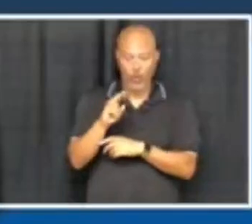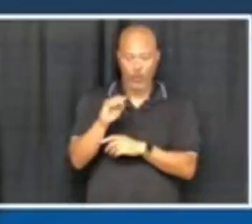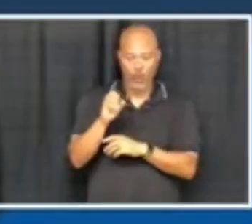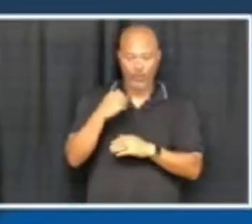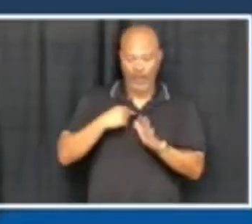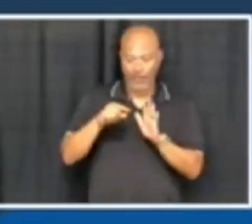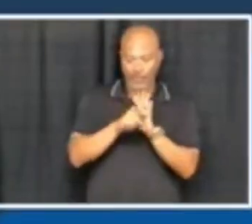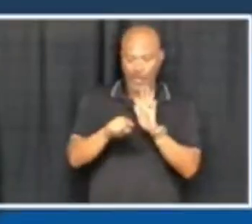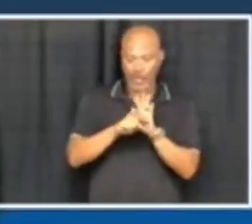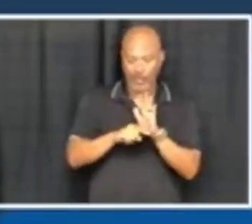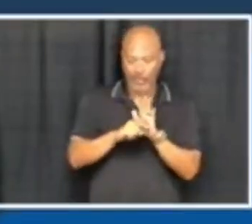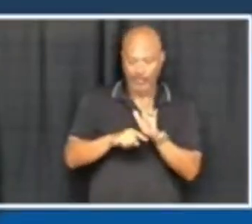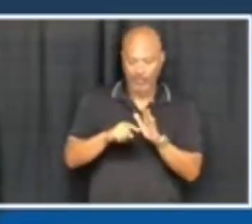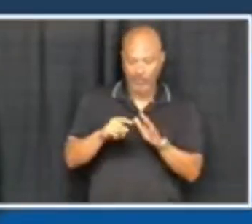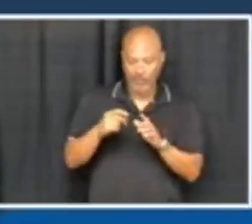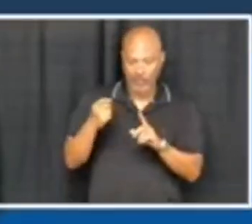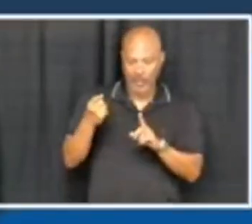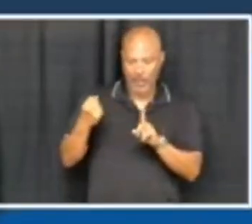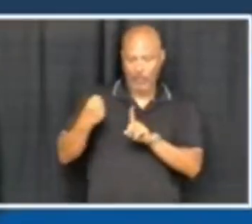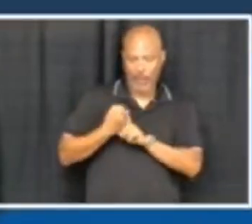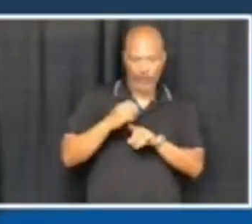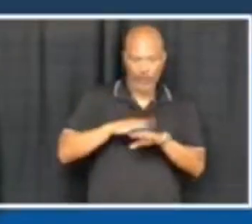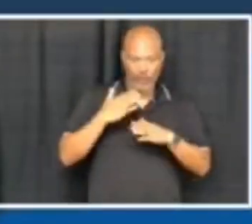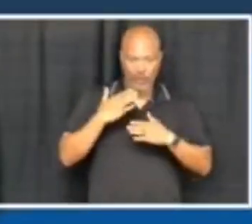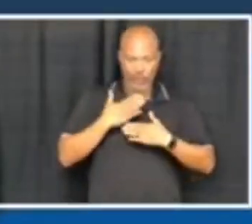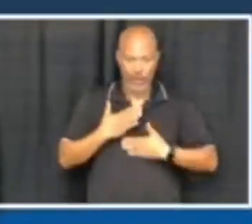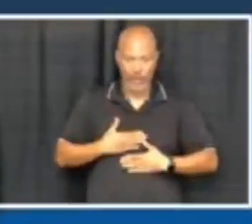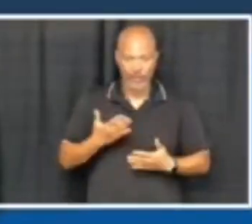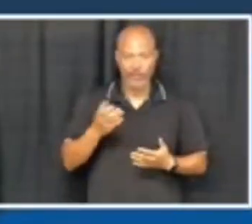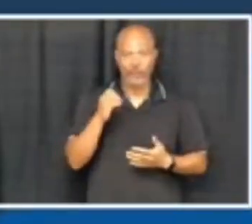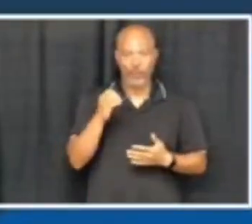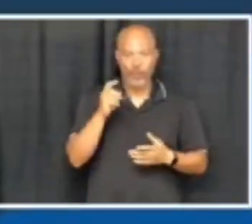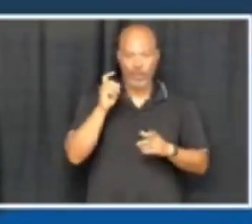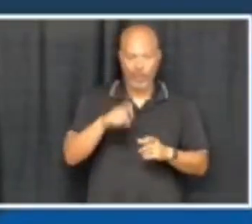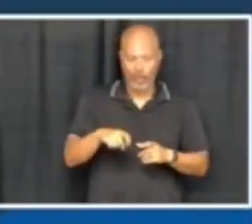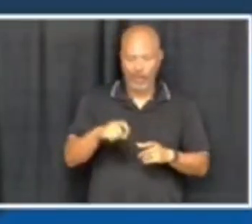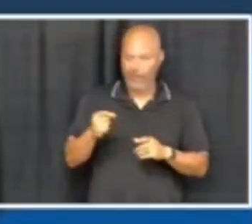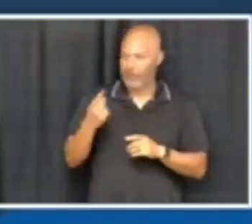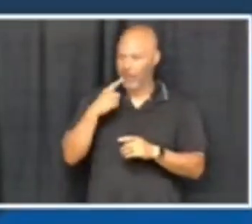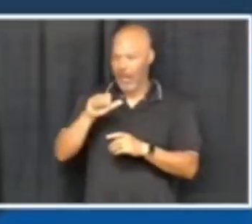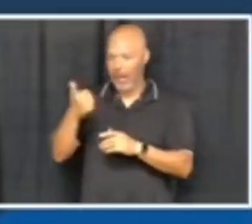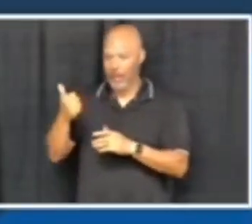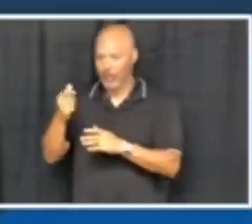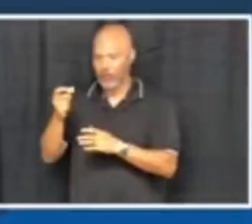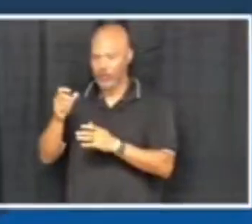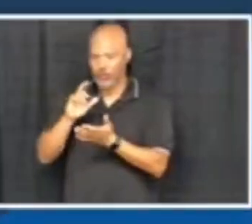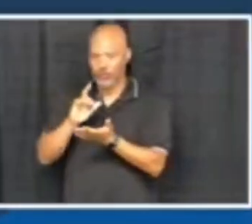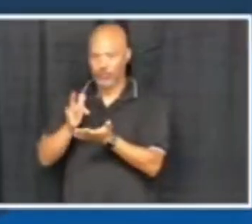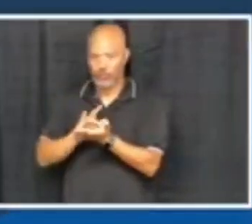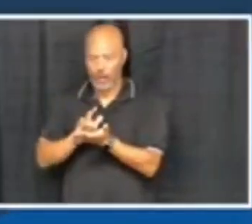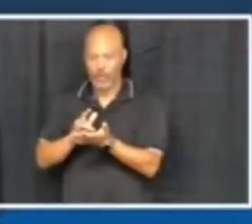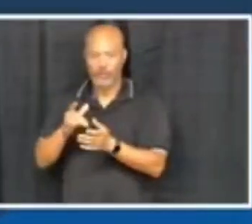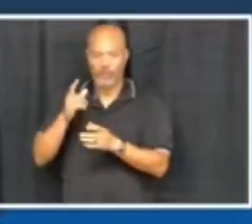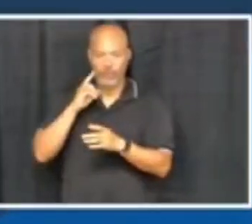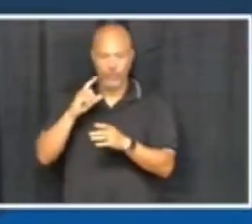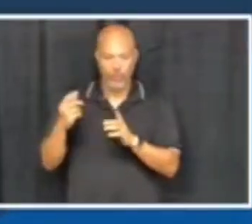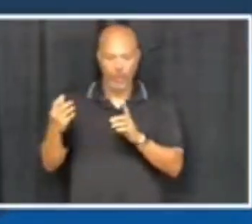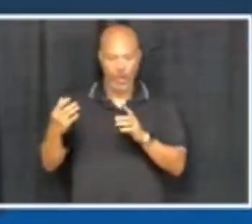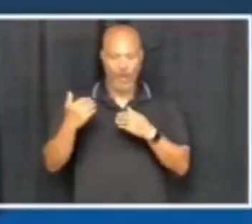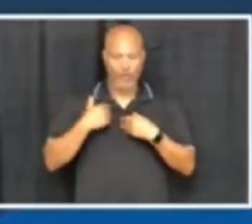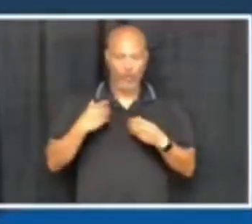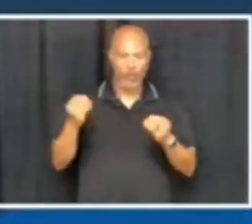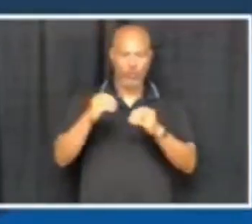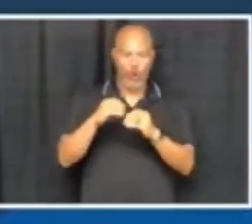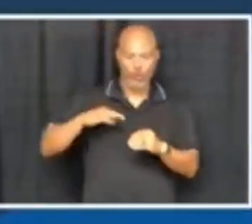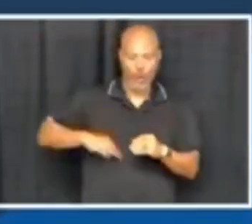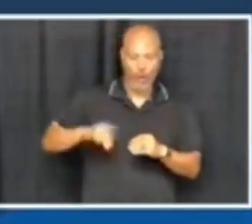side effects, and so what they have to do is they have to take other drugs to counter the negative side effects. So more drugs means